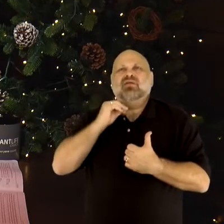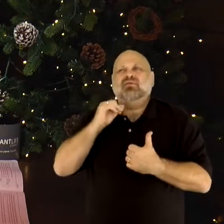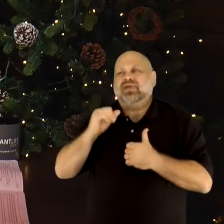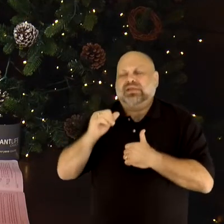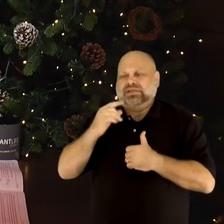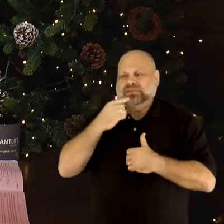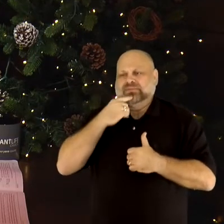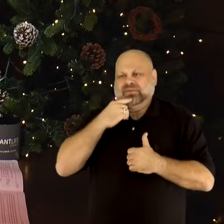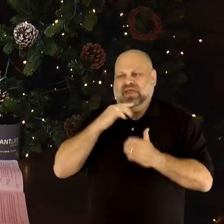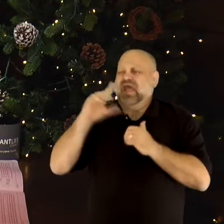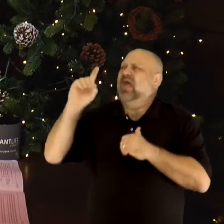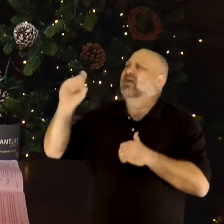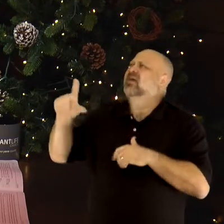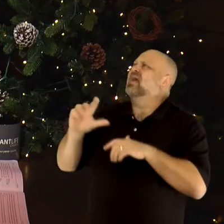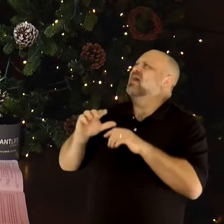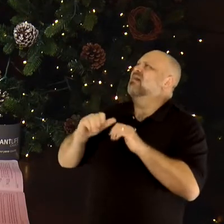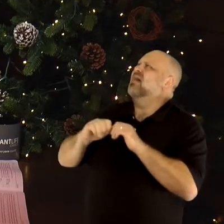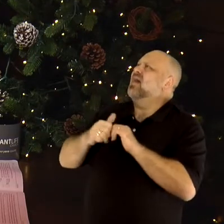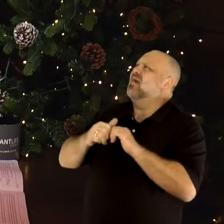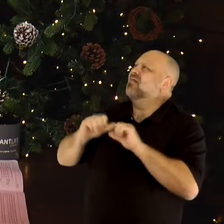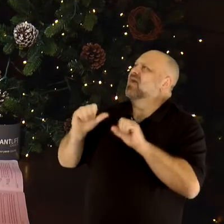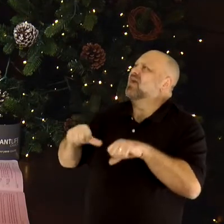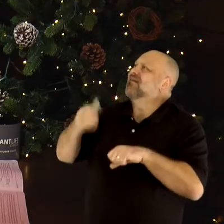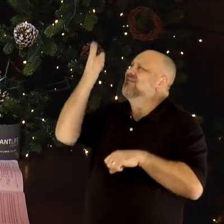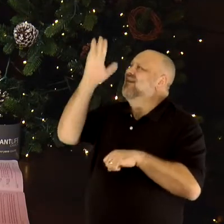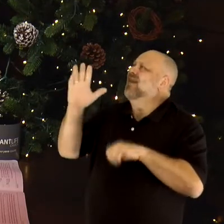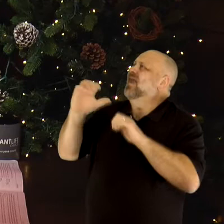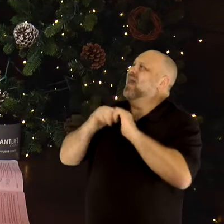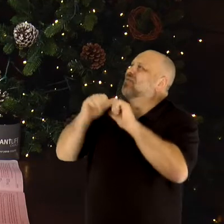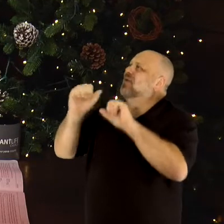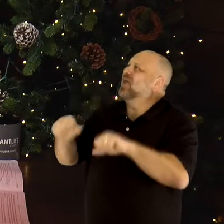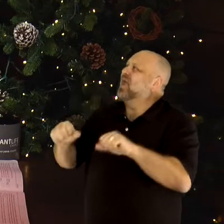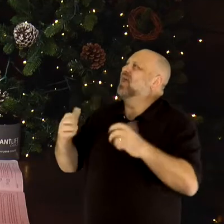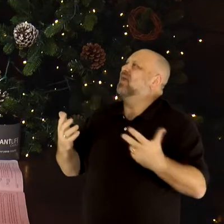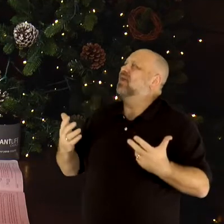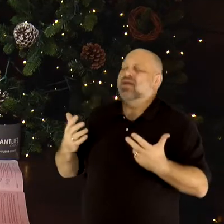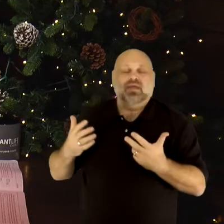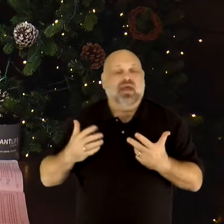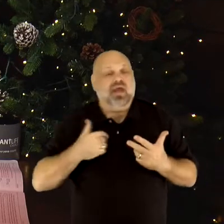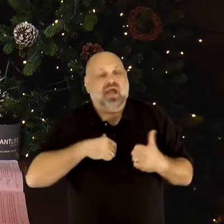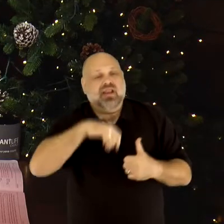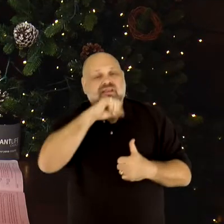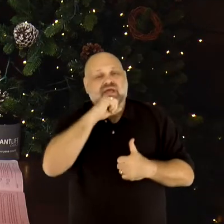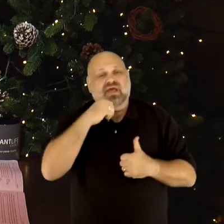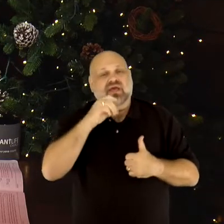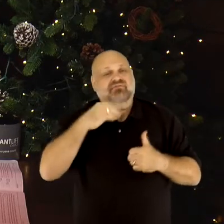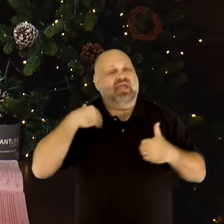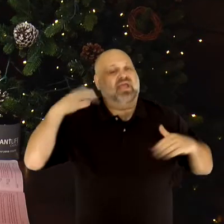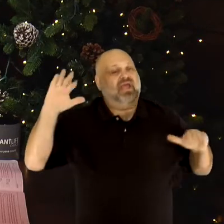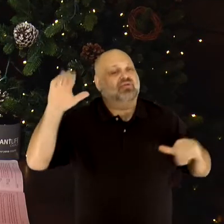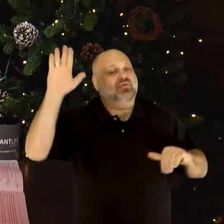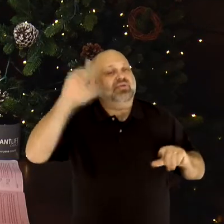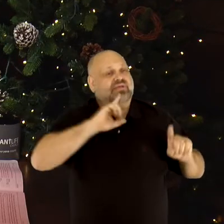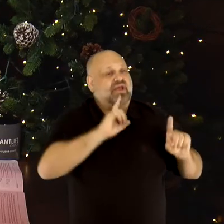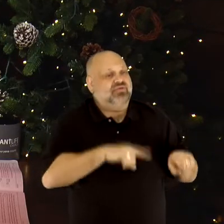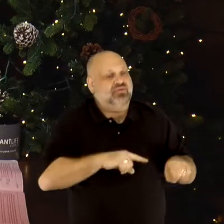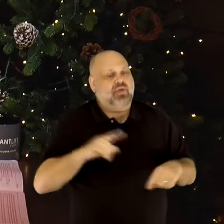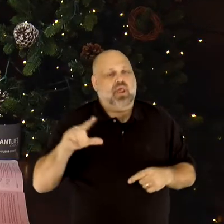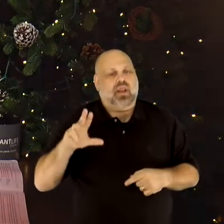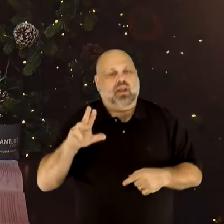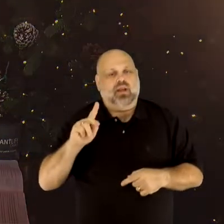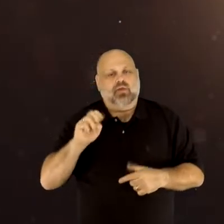be? God, how can this be?" You know, I love the answer that came from the angel.